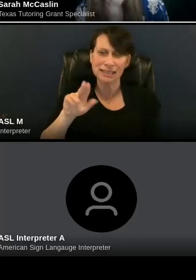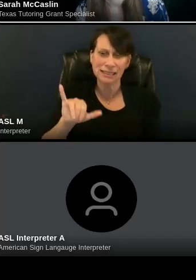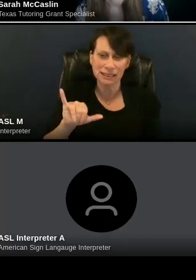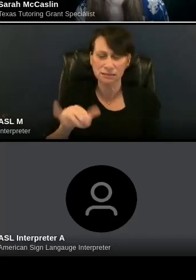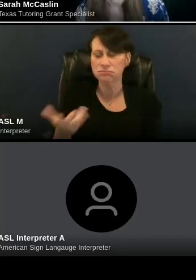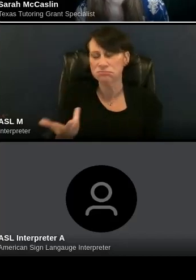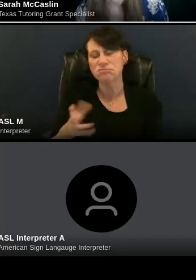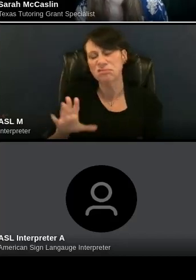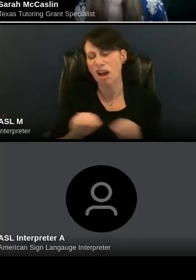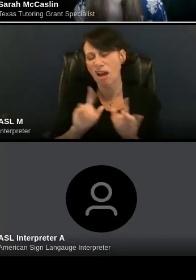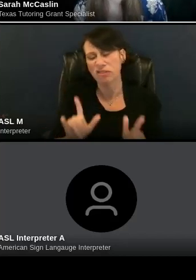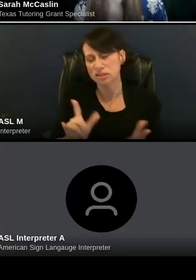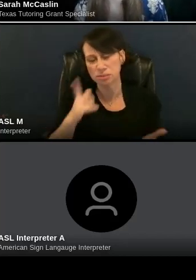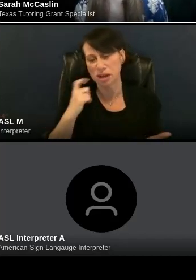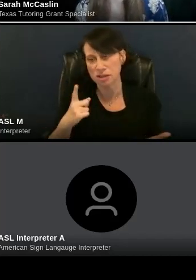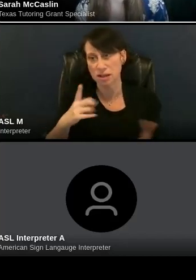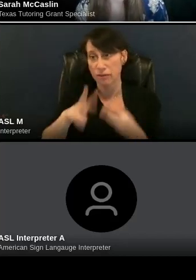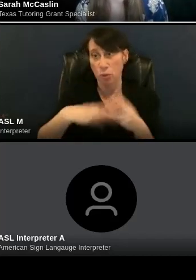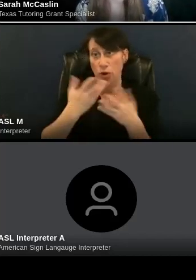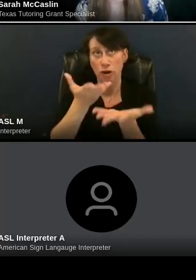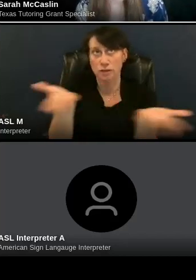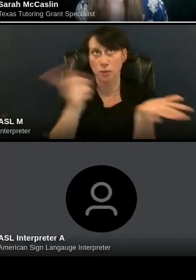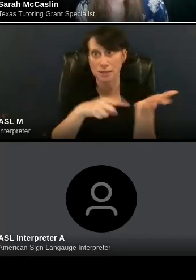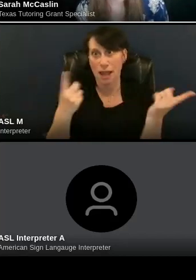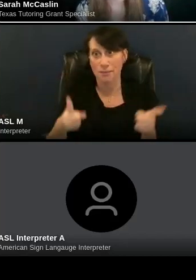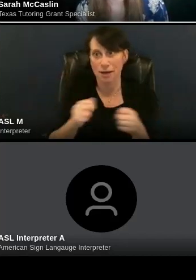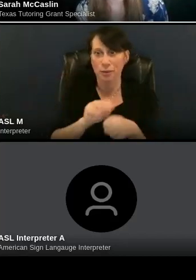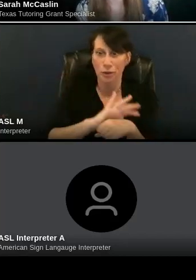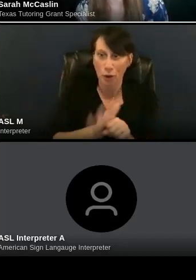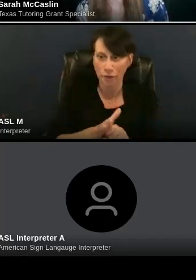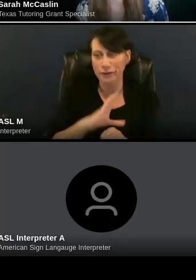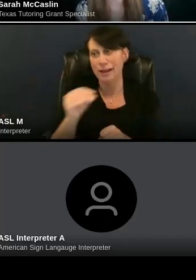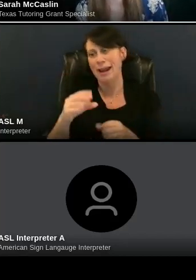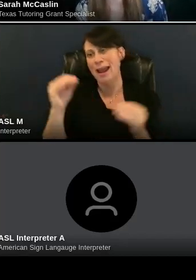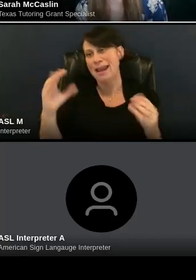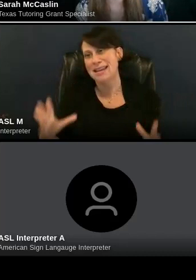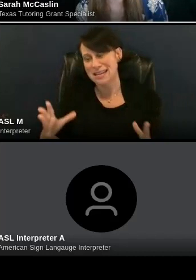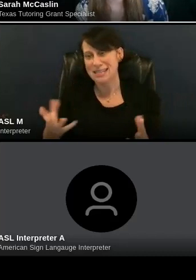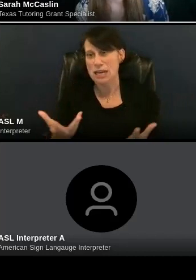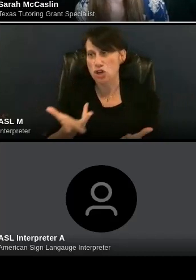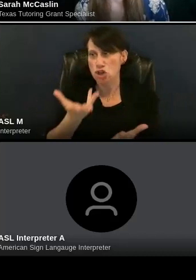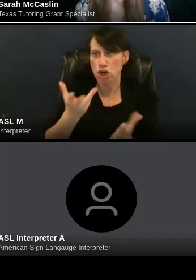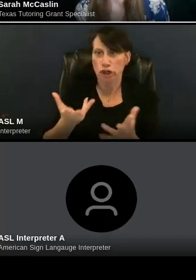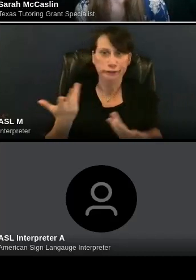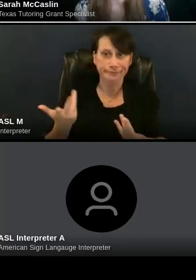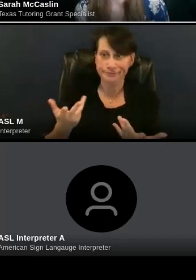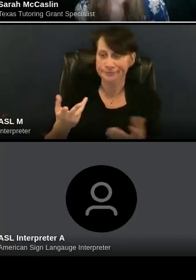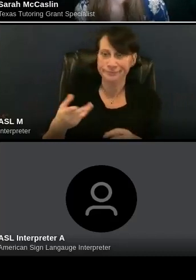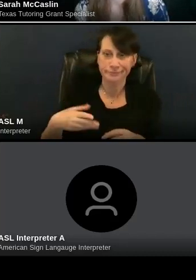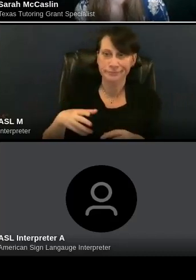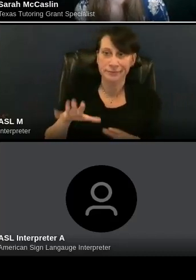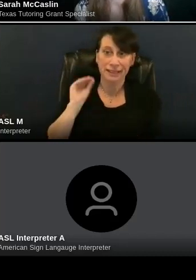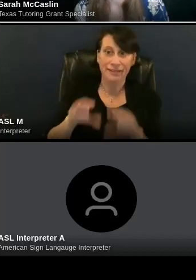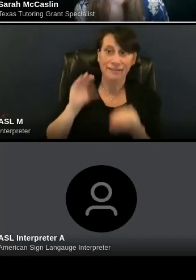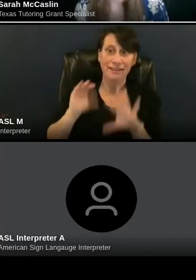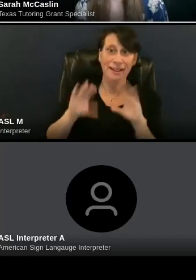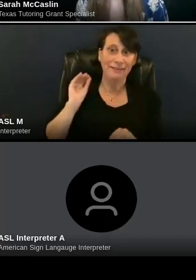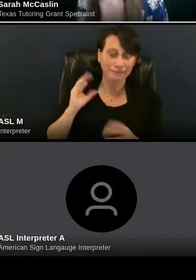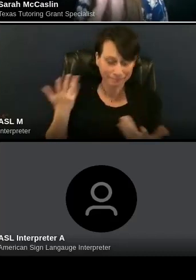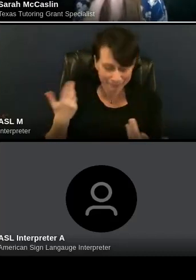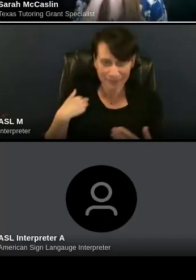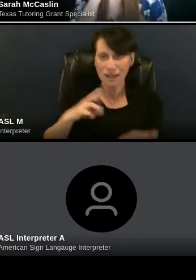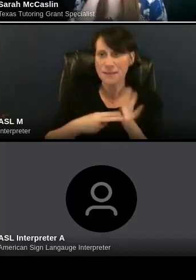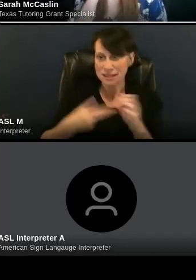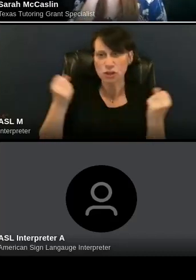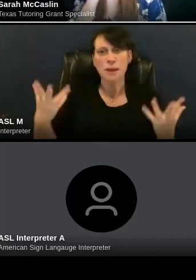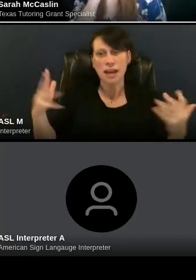of the world that we're still living in with COVID and teacher attrition and burnout. There's a number of challenges and barriers